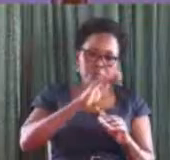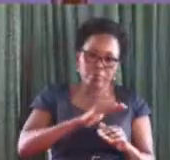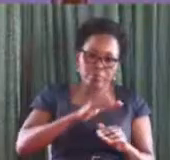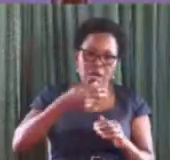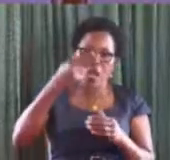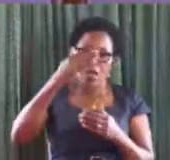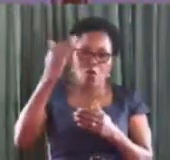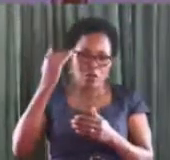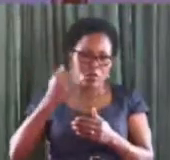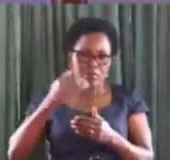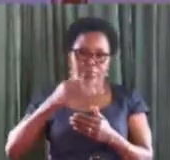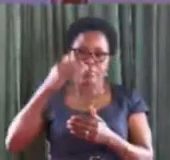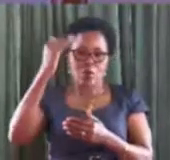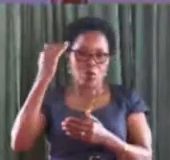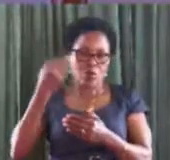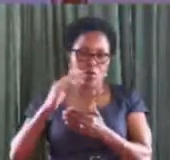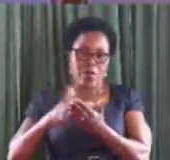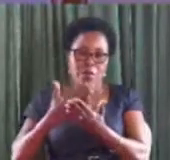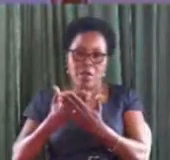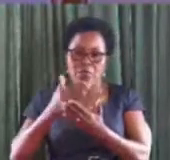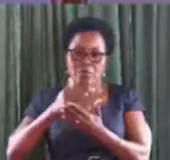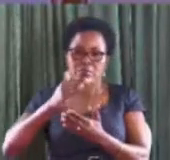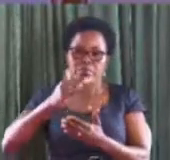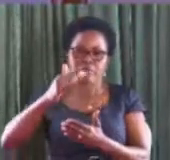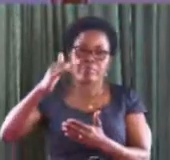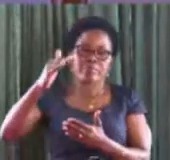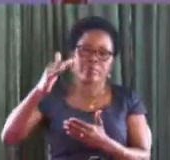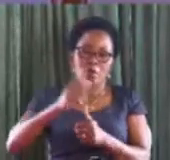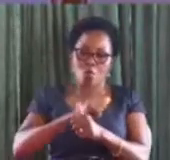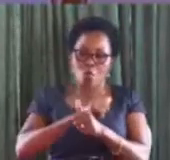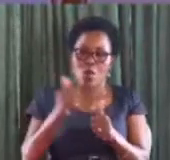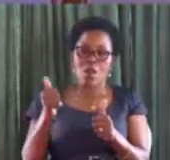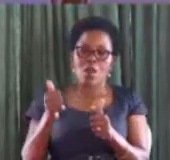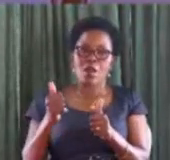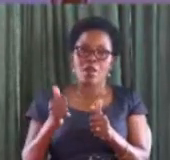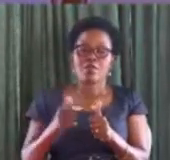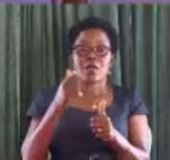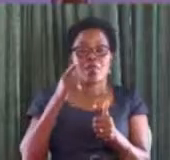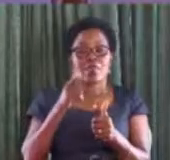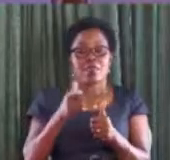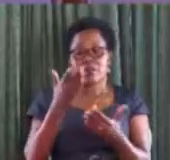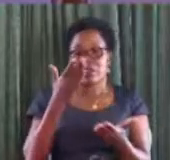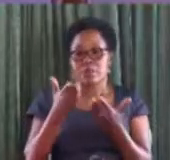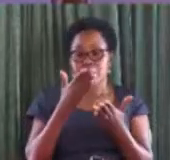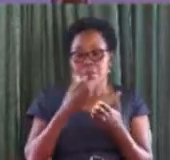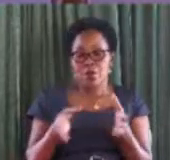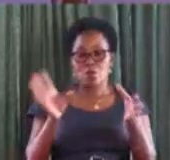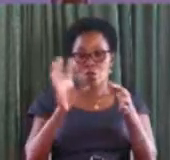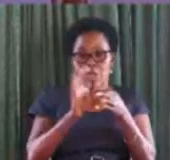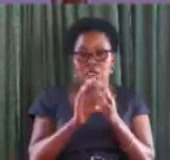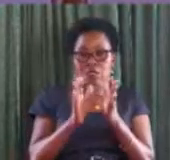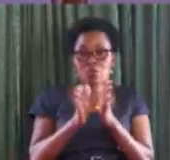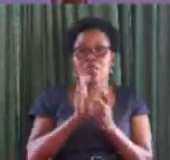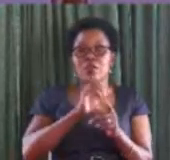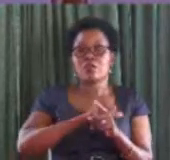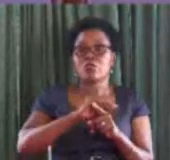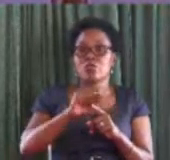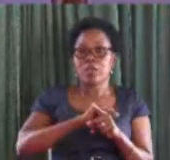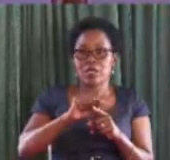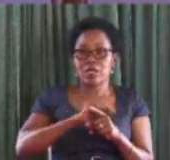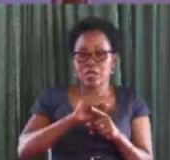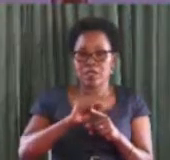And this is perhaps attributable to the training that is conducted